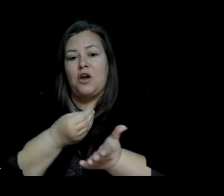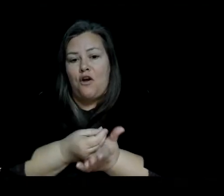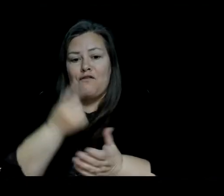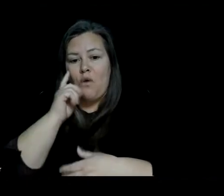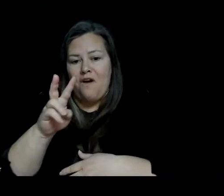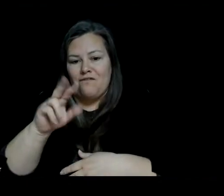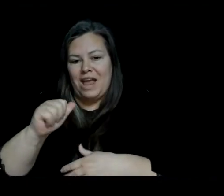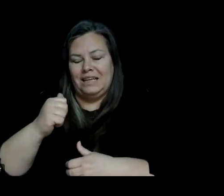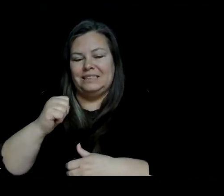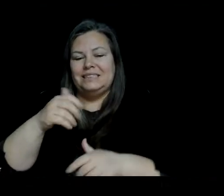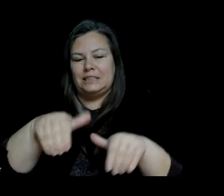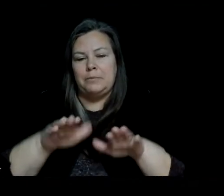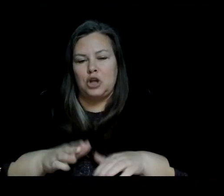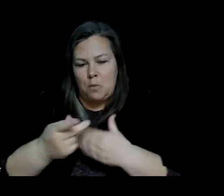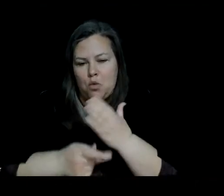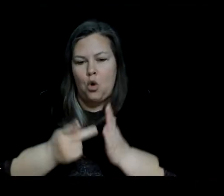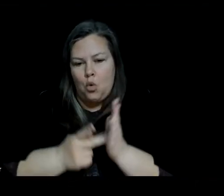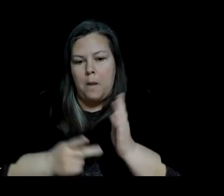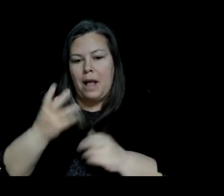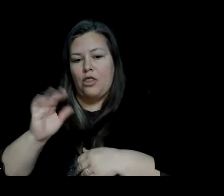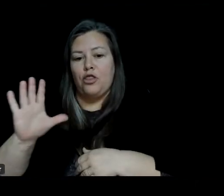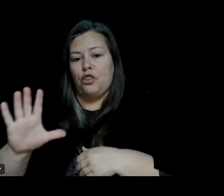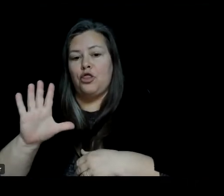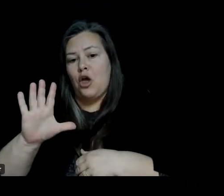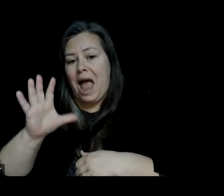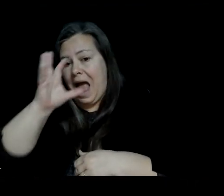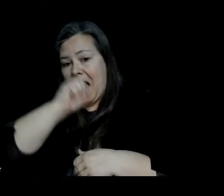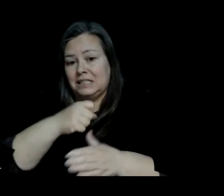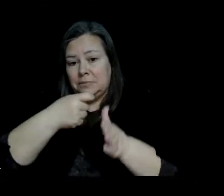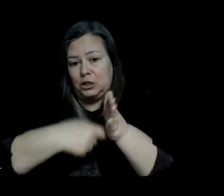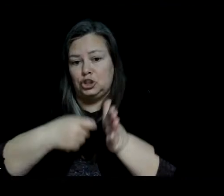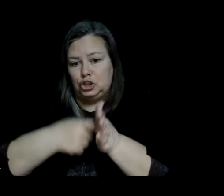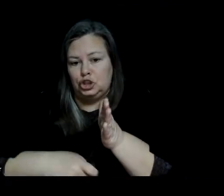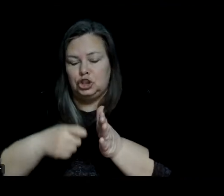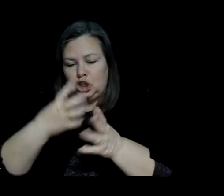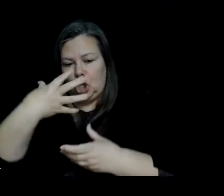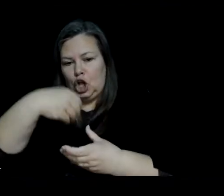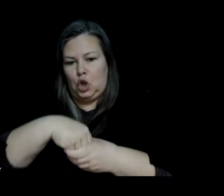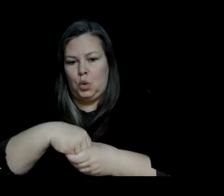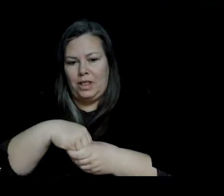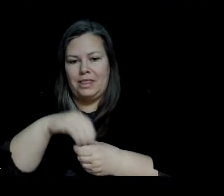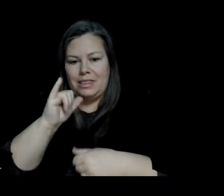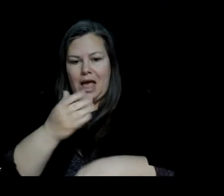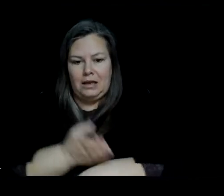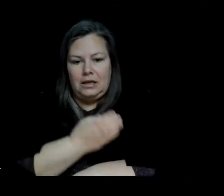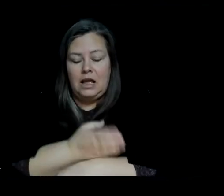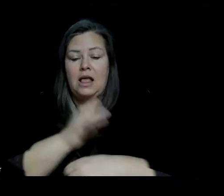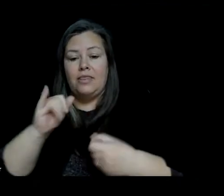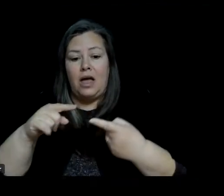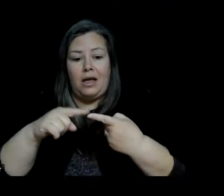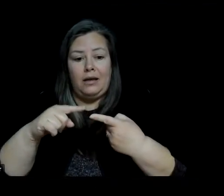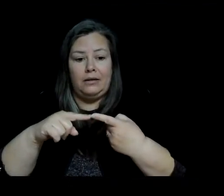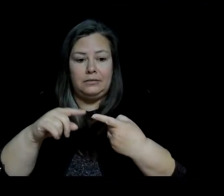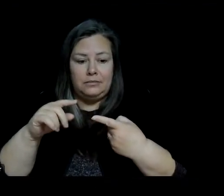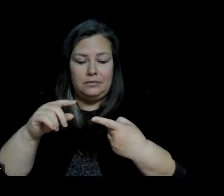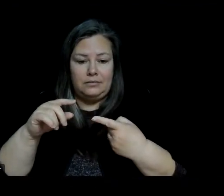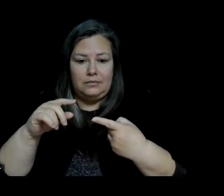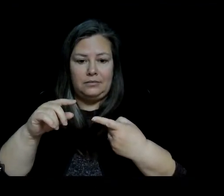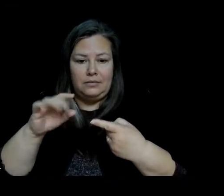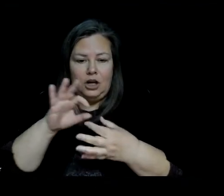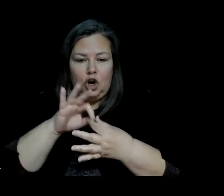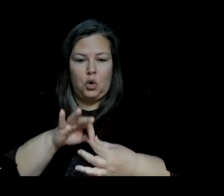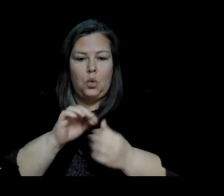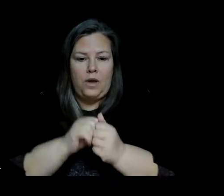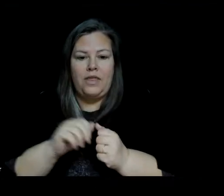Cemetery Program, and the revised estimate includes the following capital improvements. Item 1 concerns